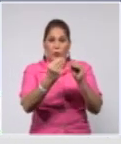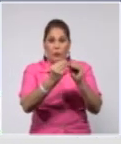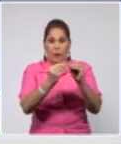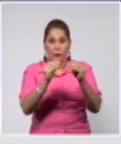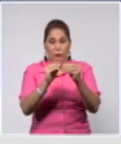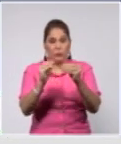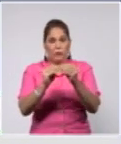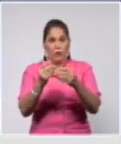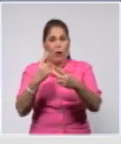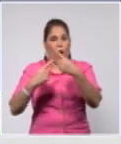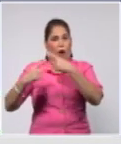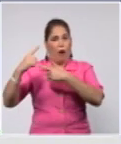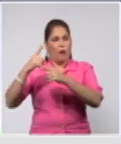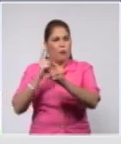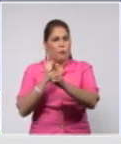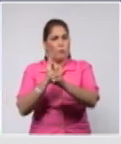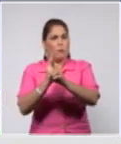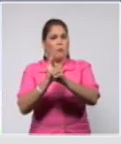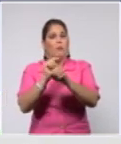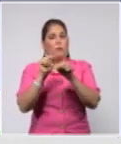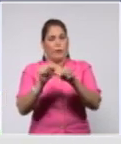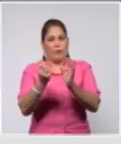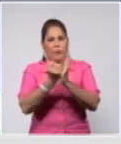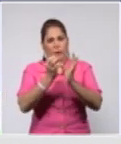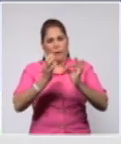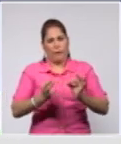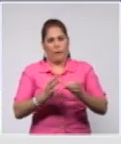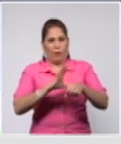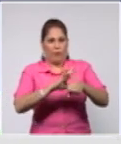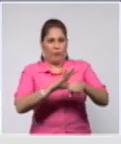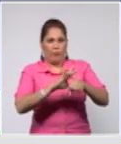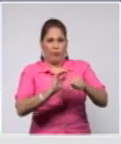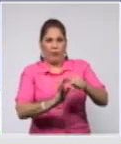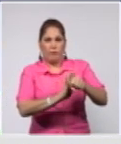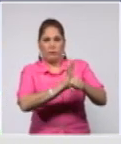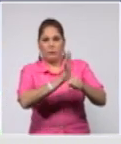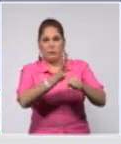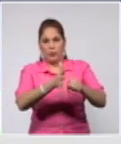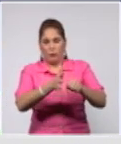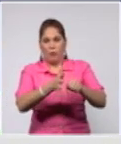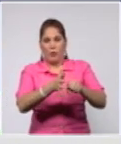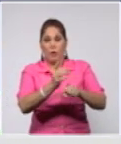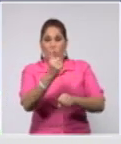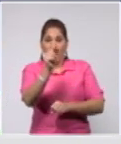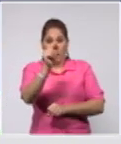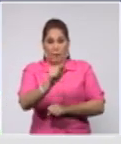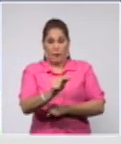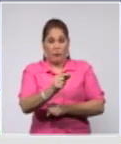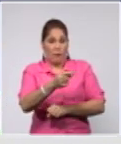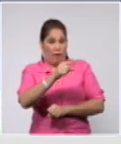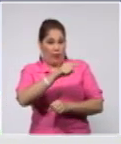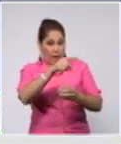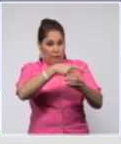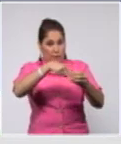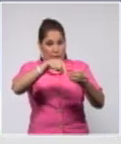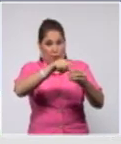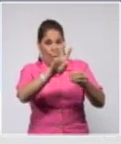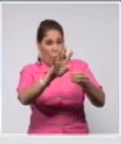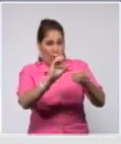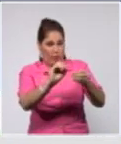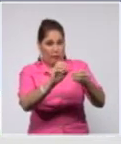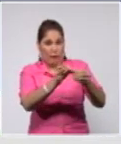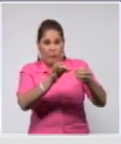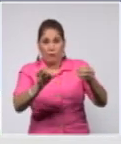yet to be determined. The source of infection in 57 cases reported over the